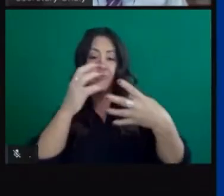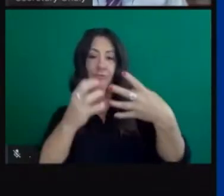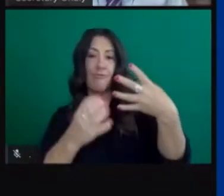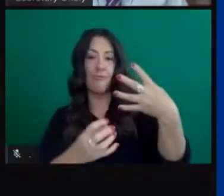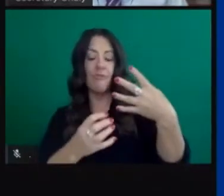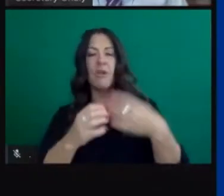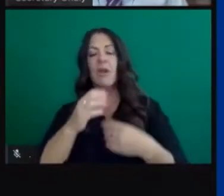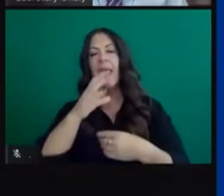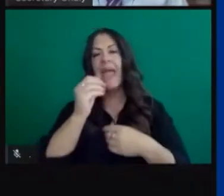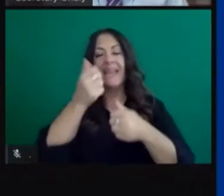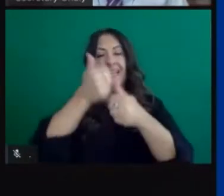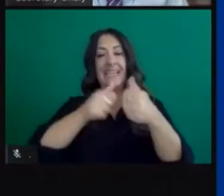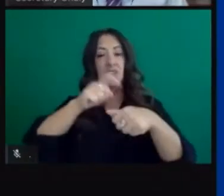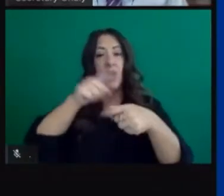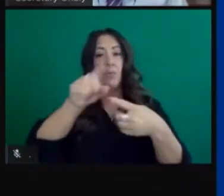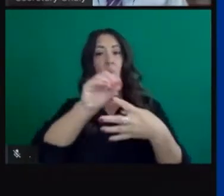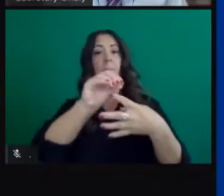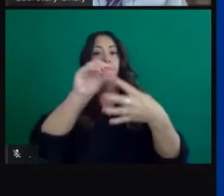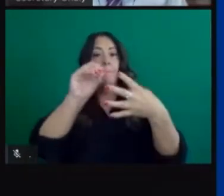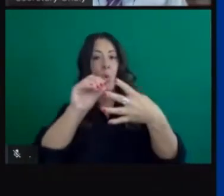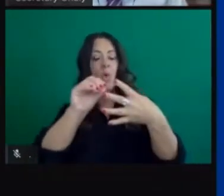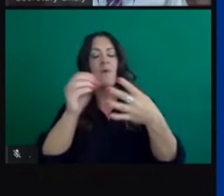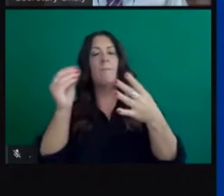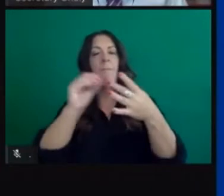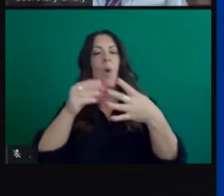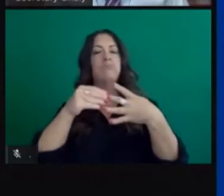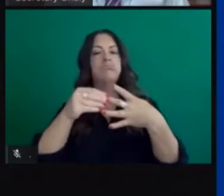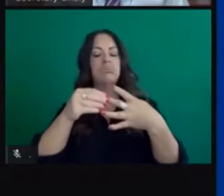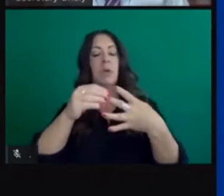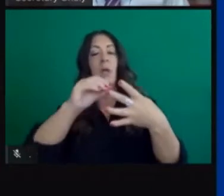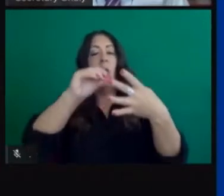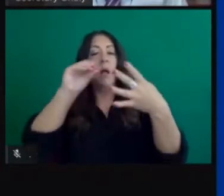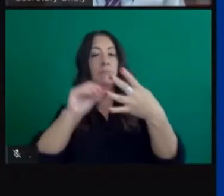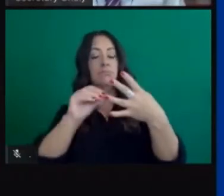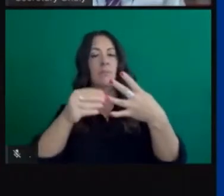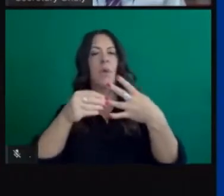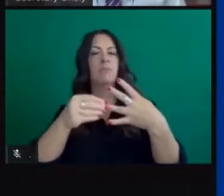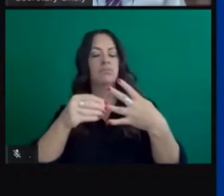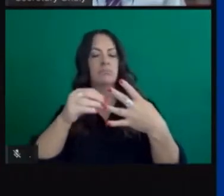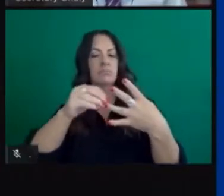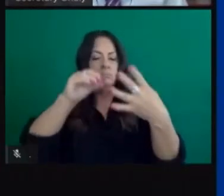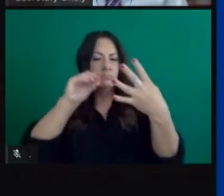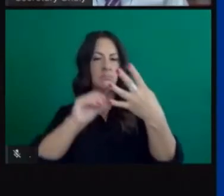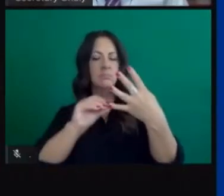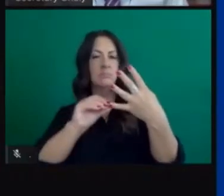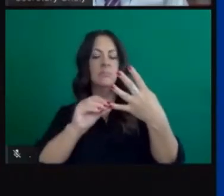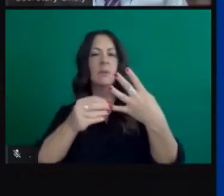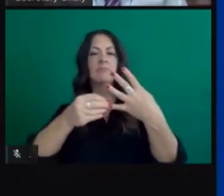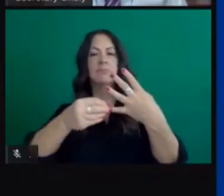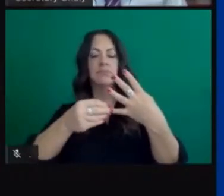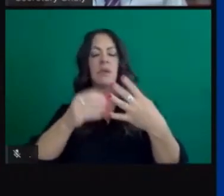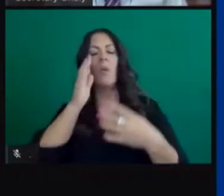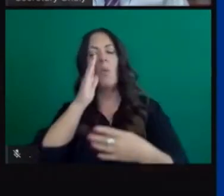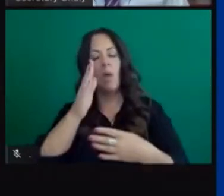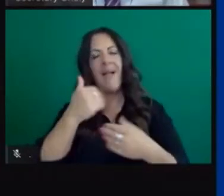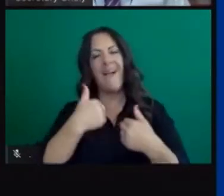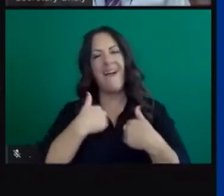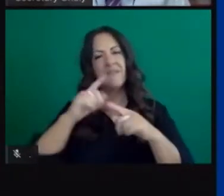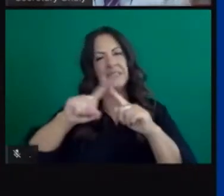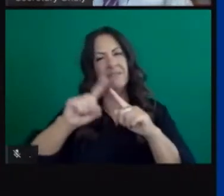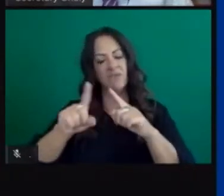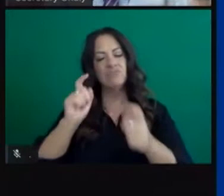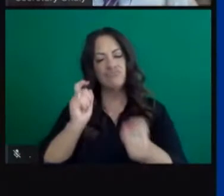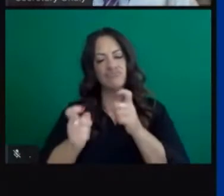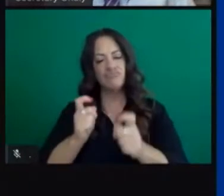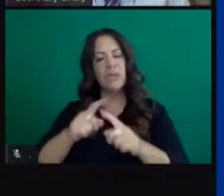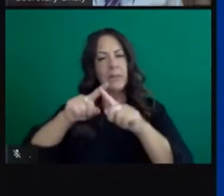tighten restrictions on activities in our communities. It's focused on test positivity, adjusted case rates, and today,